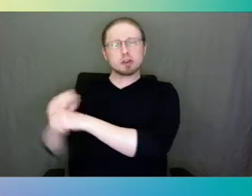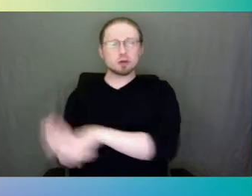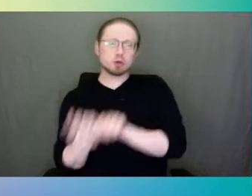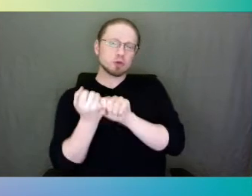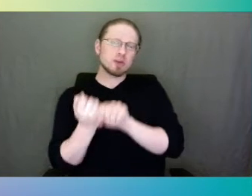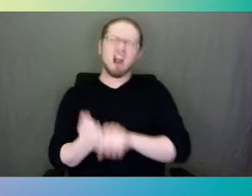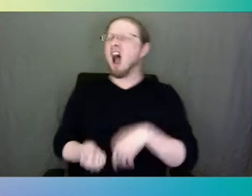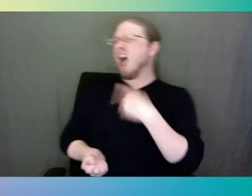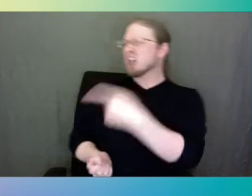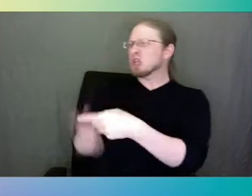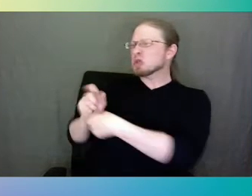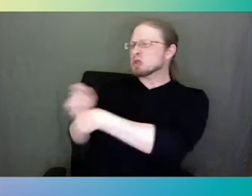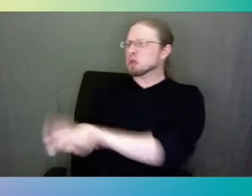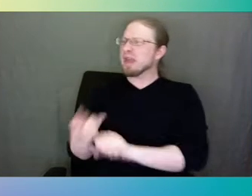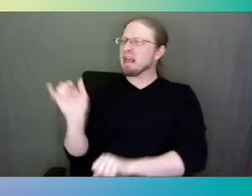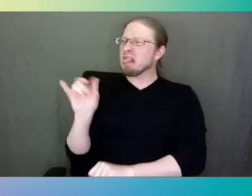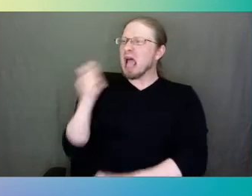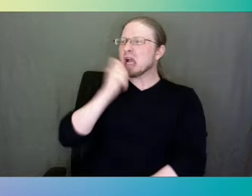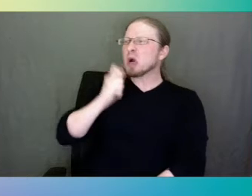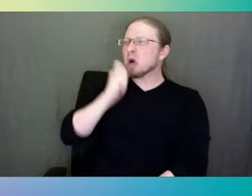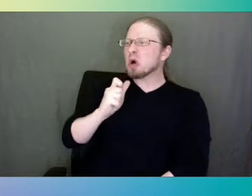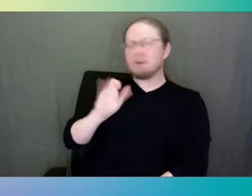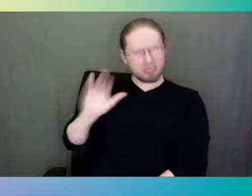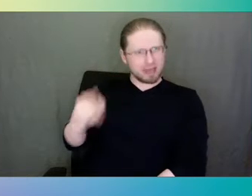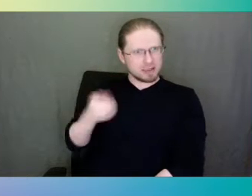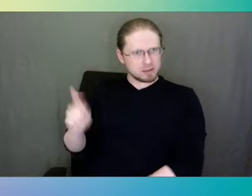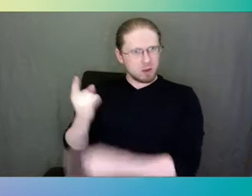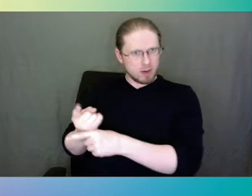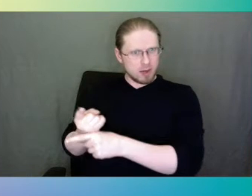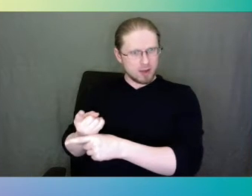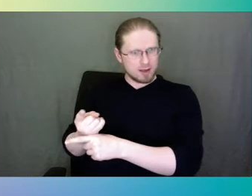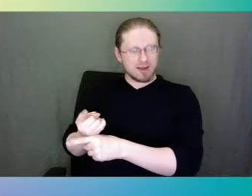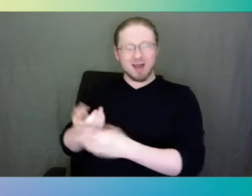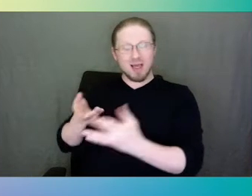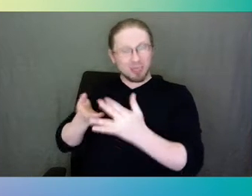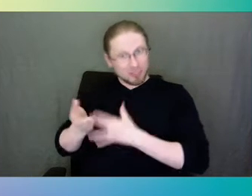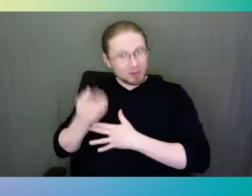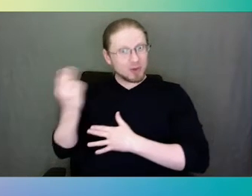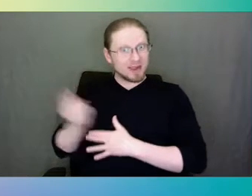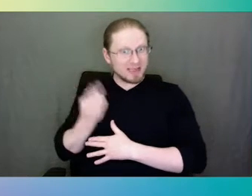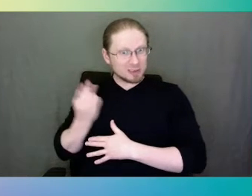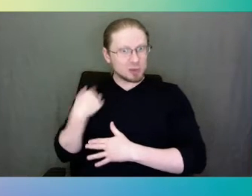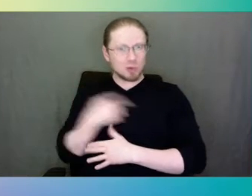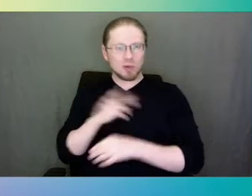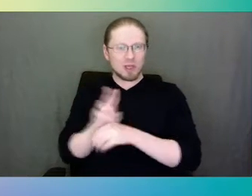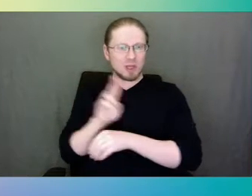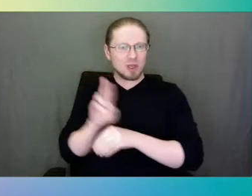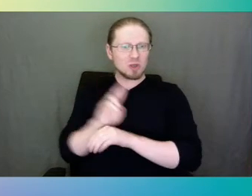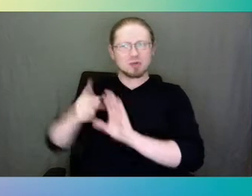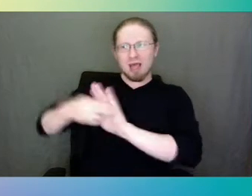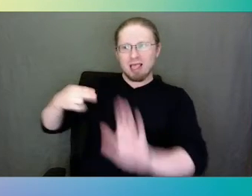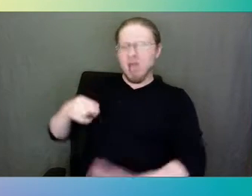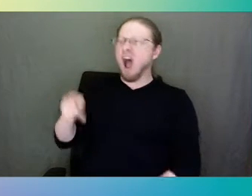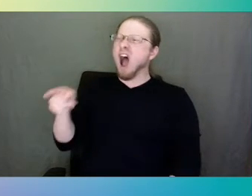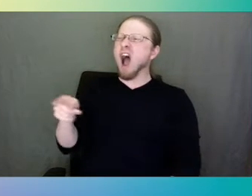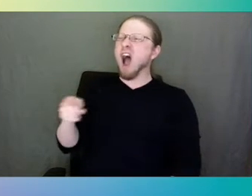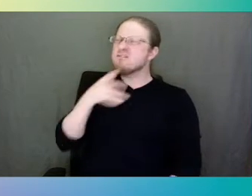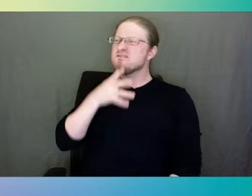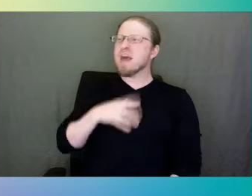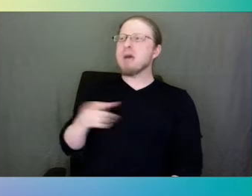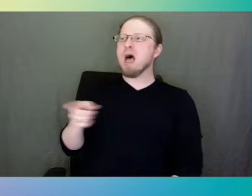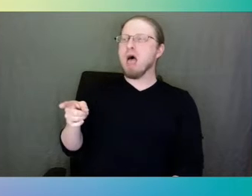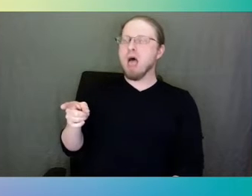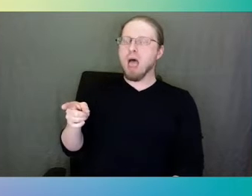like a girl." Well, that's considered an insult. And throughout history, we used this effeminate attachment as an insult, as a way to kind of